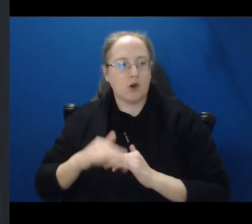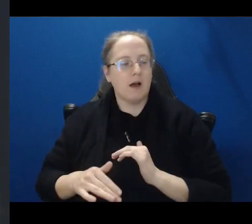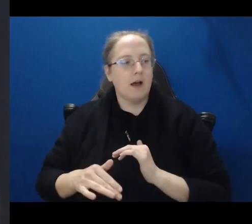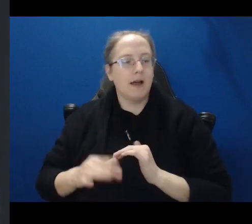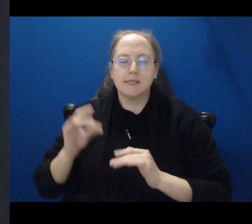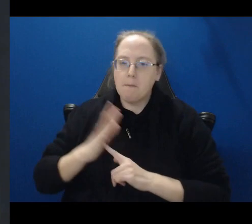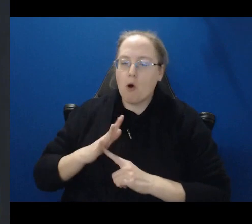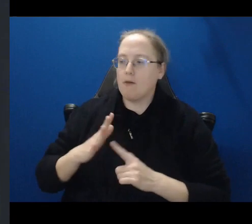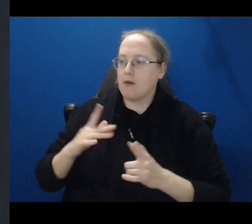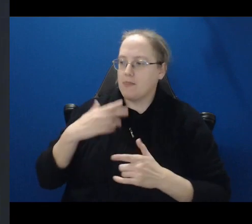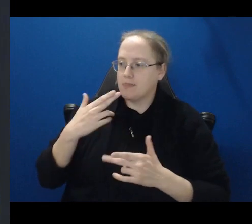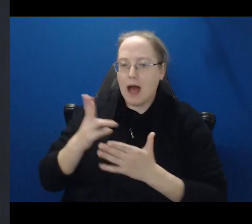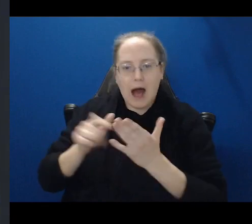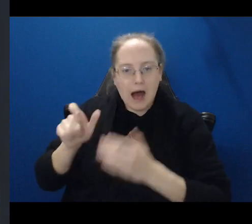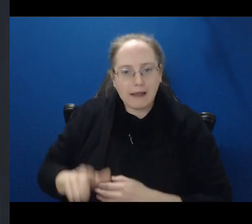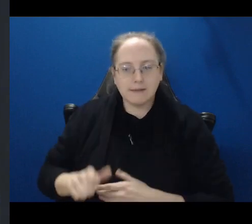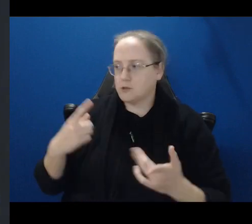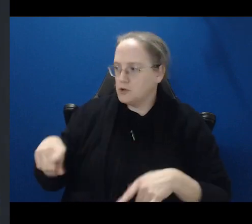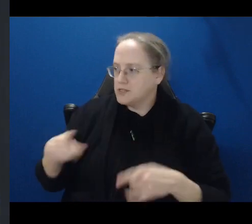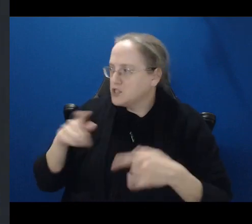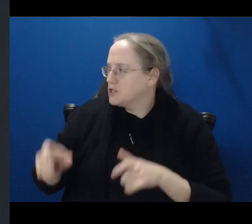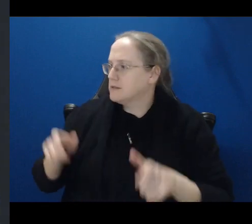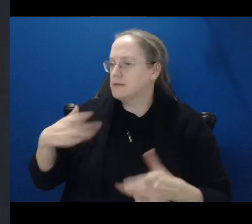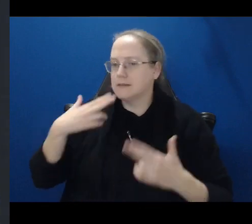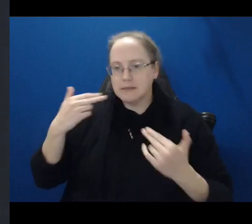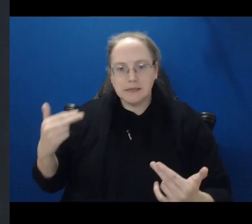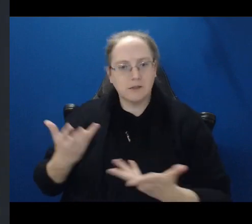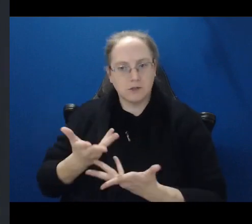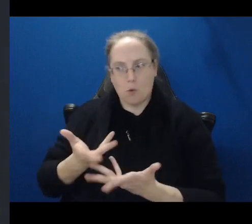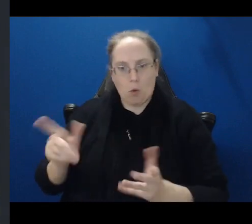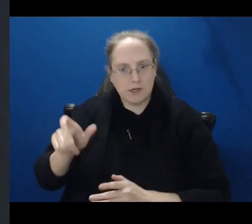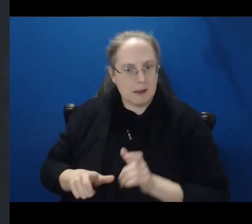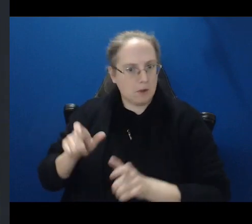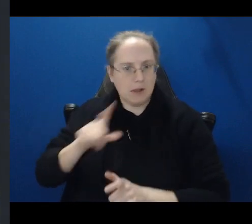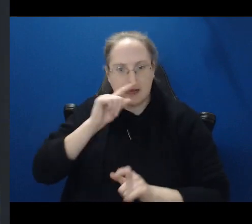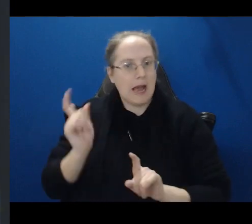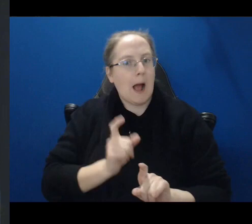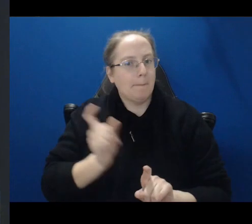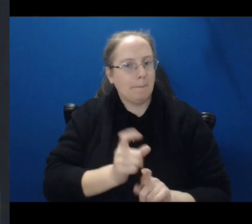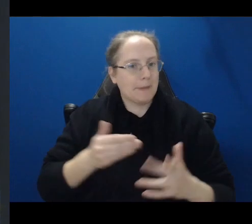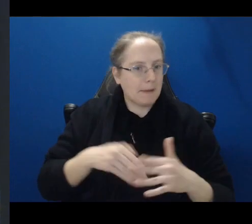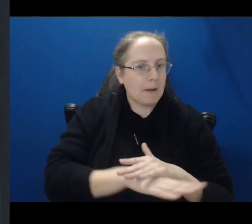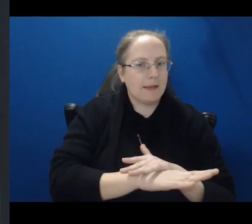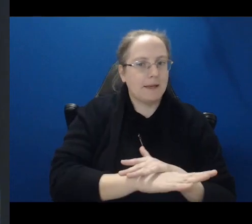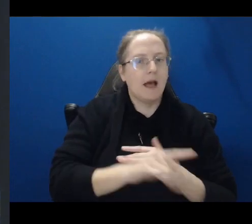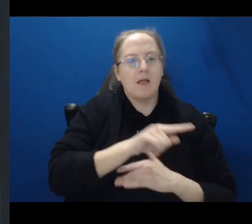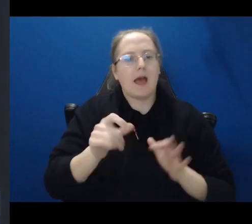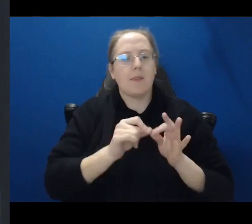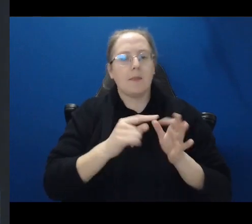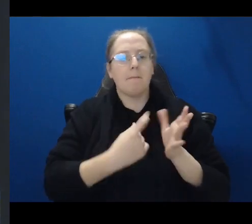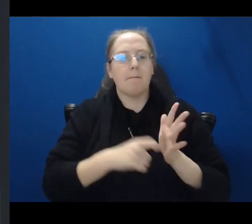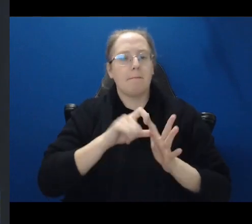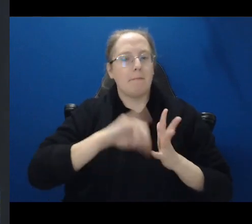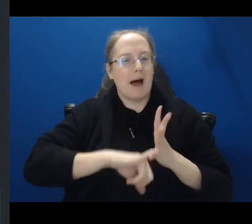the singers, everybody else were able to come in, as he saw them as the bards and the seers, bringing